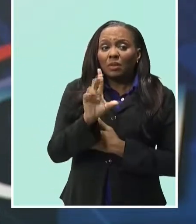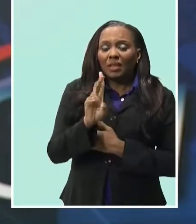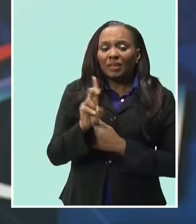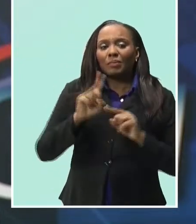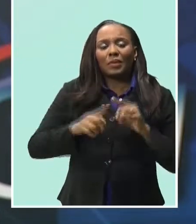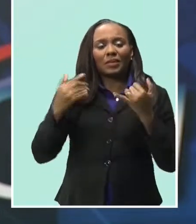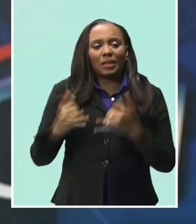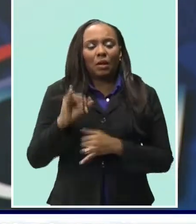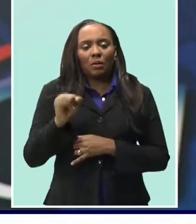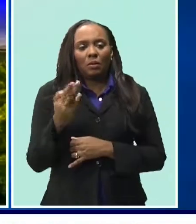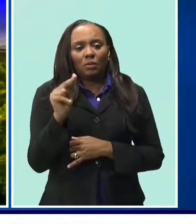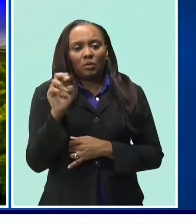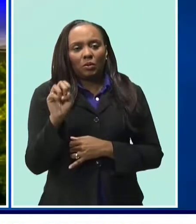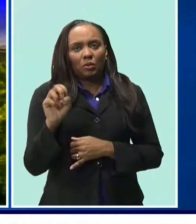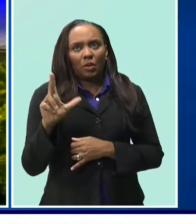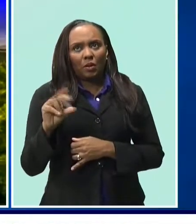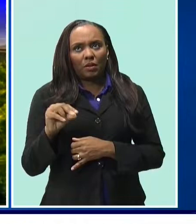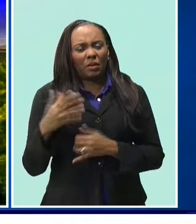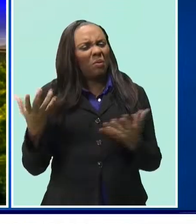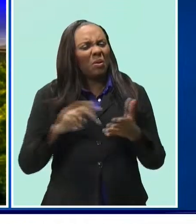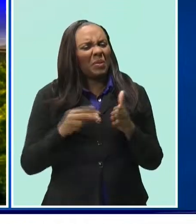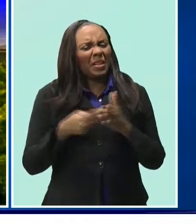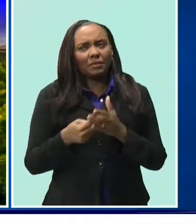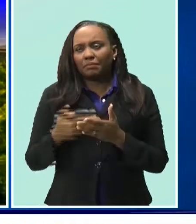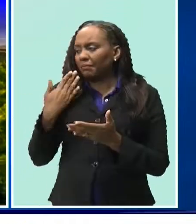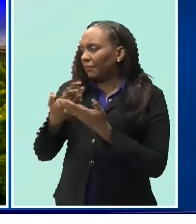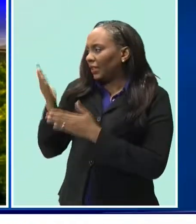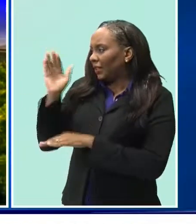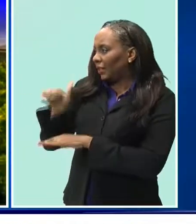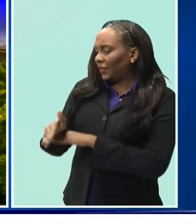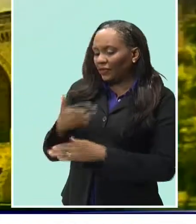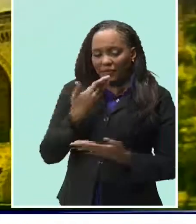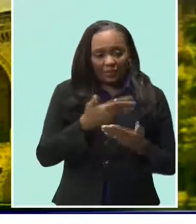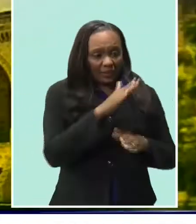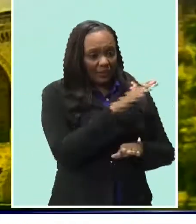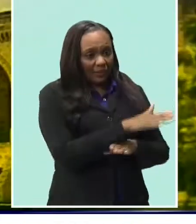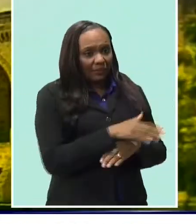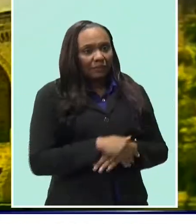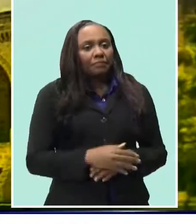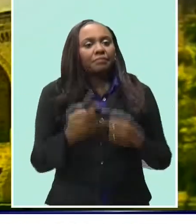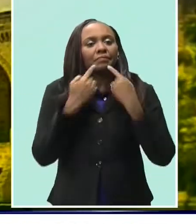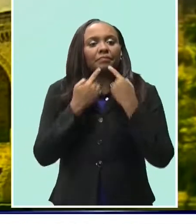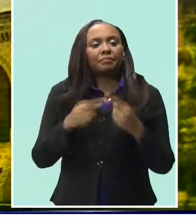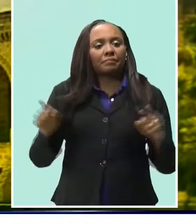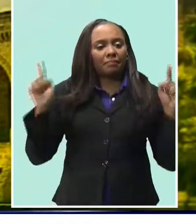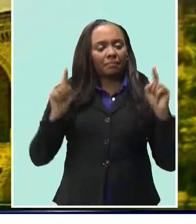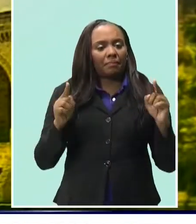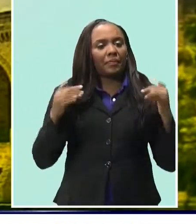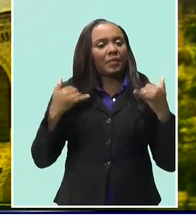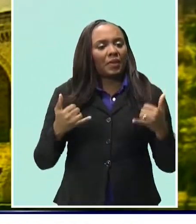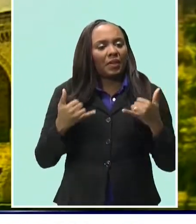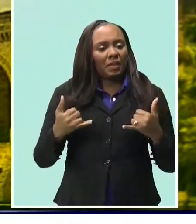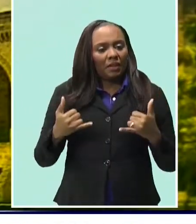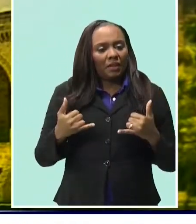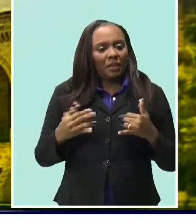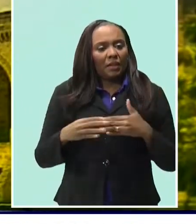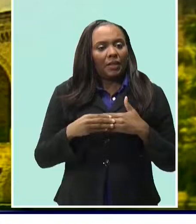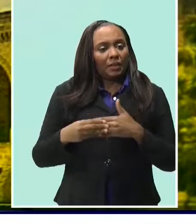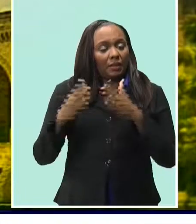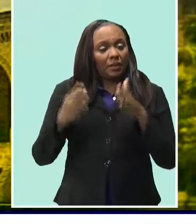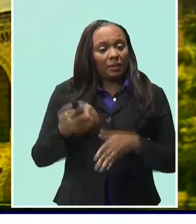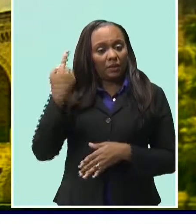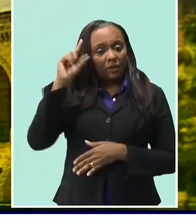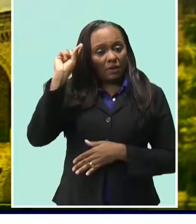it means is Lisa Broom. Lisa, good evening. Good evening, Shane. Thanks. And that announcement was made by Acting Prime Minister and Leader of